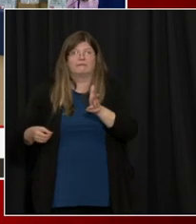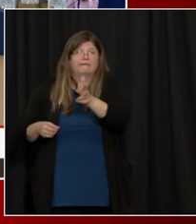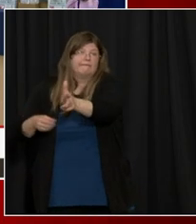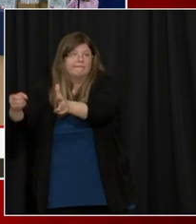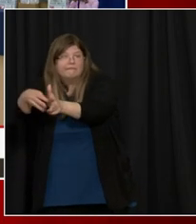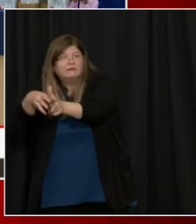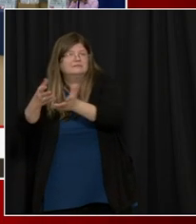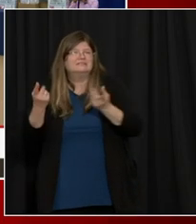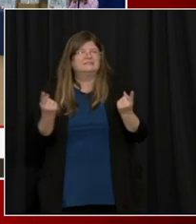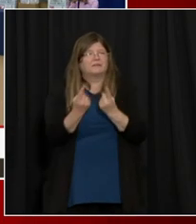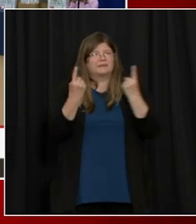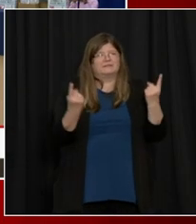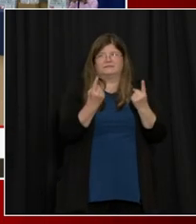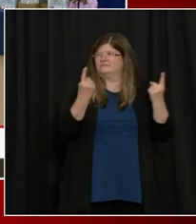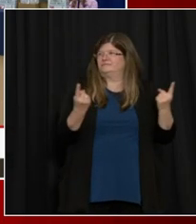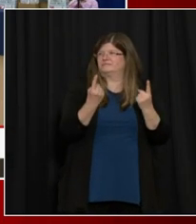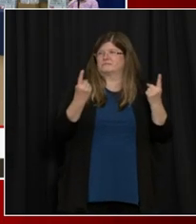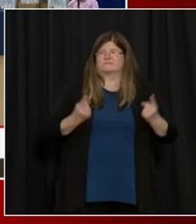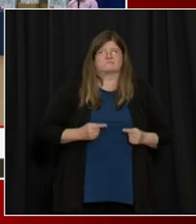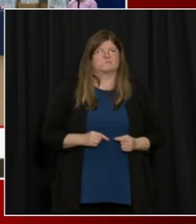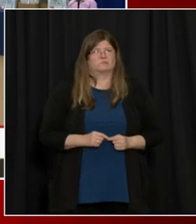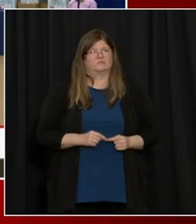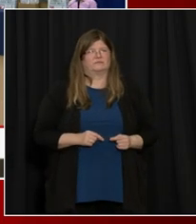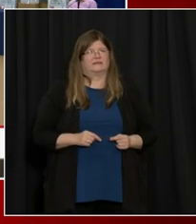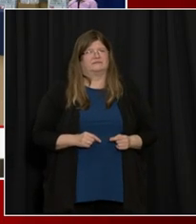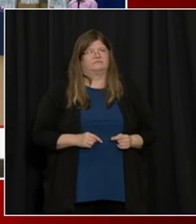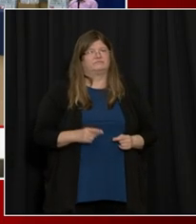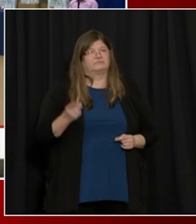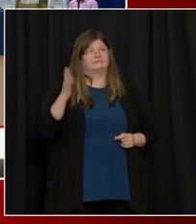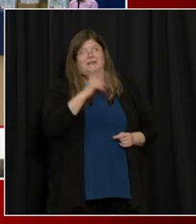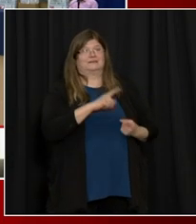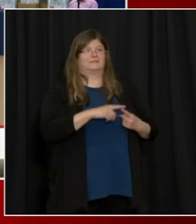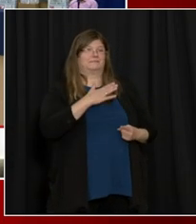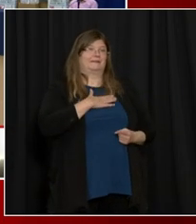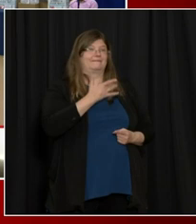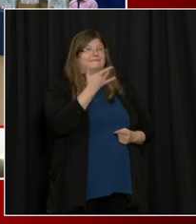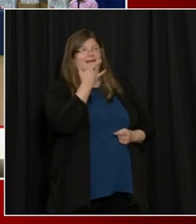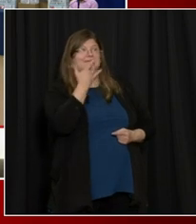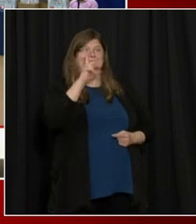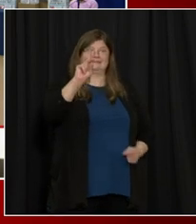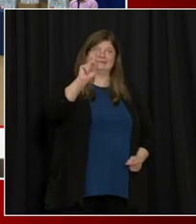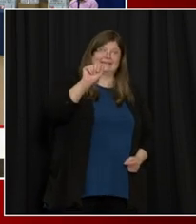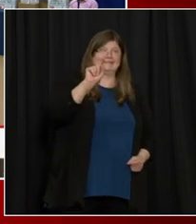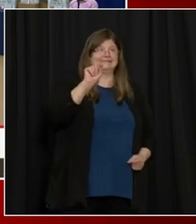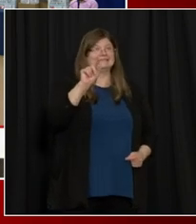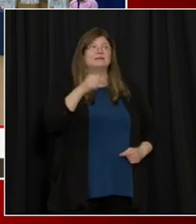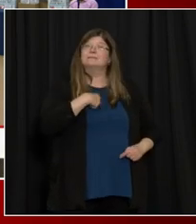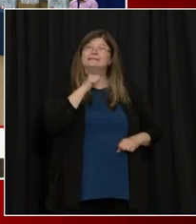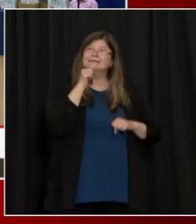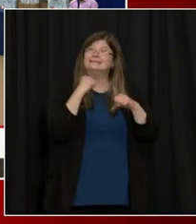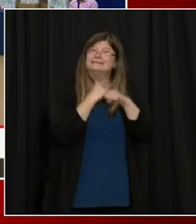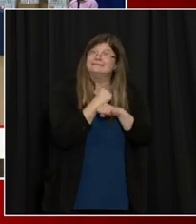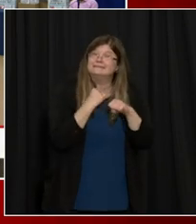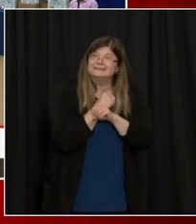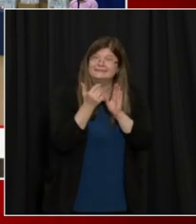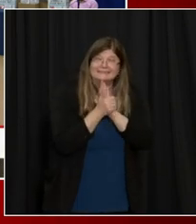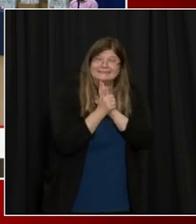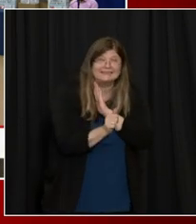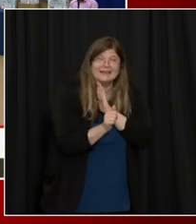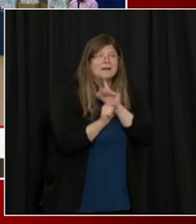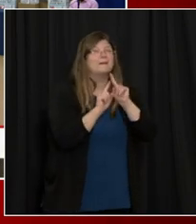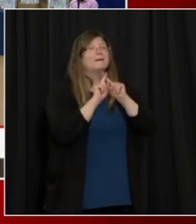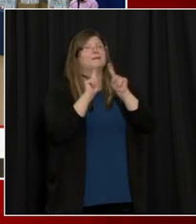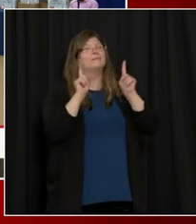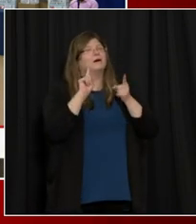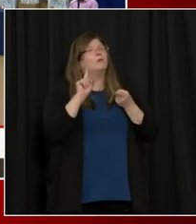Back to our favorite topic, which is always data, and also I'm not a statistician, so I try to get through it every day, but have you guys also considered publicizing the exact